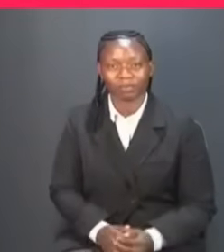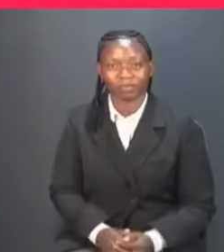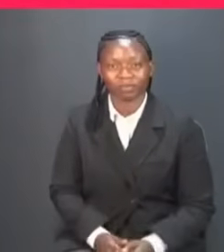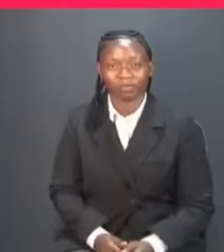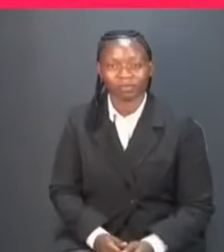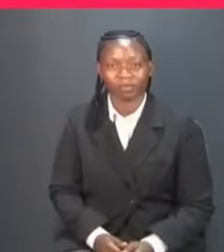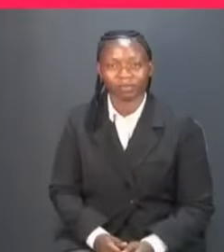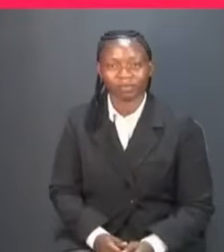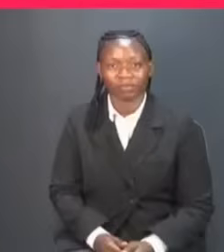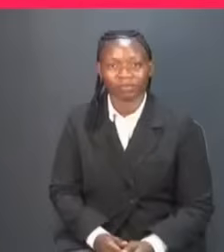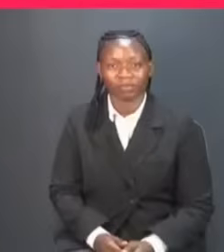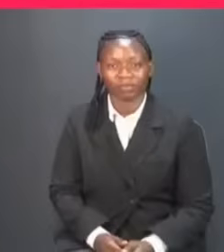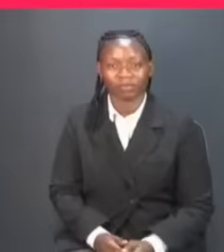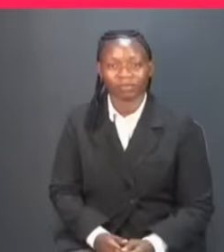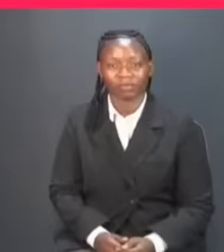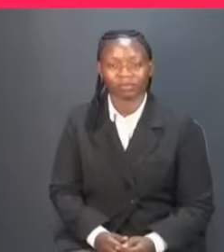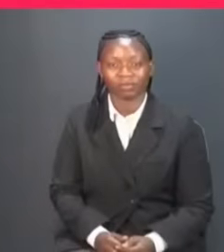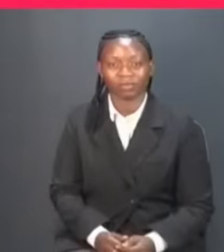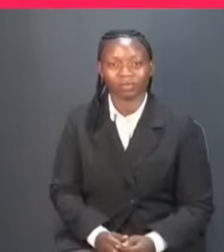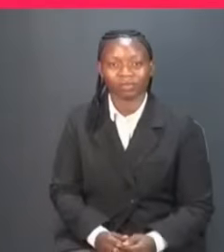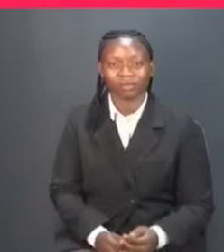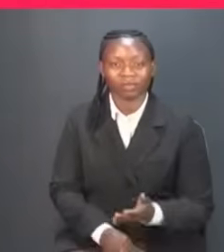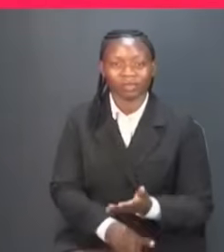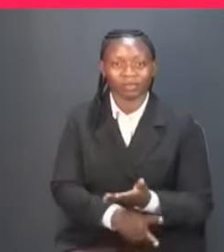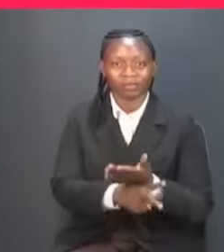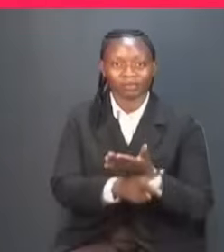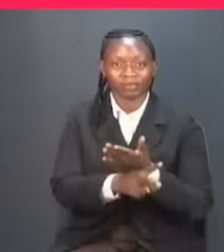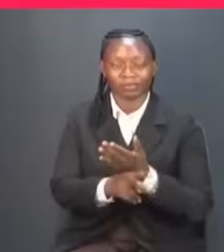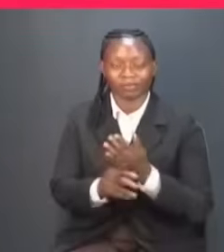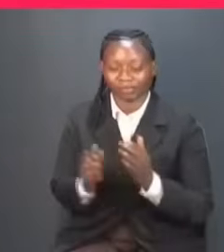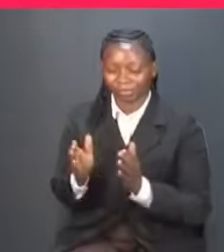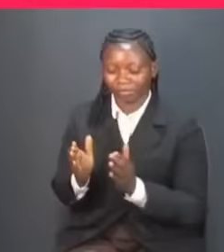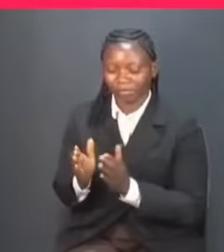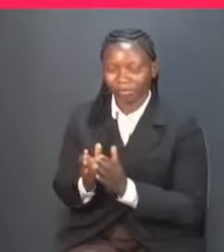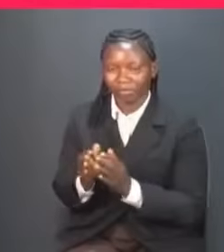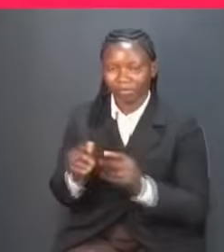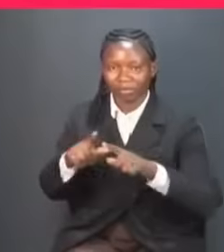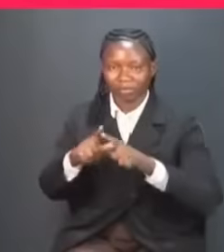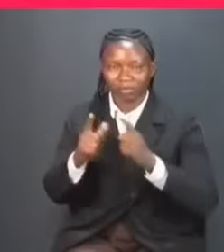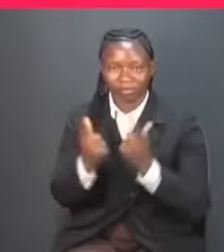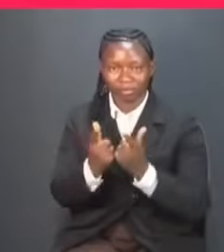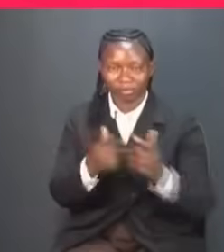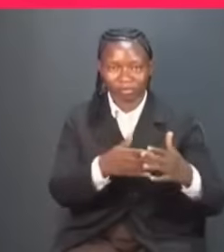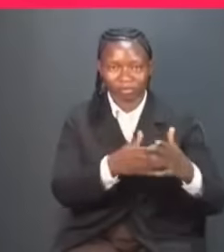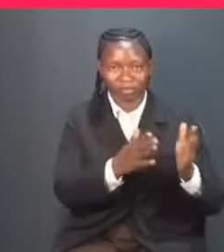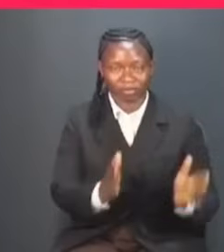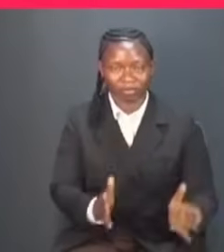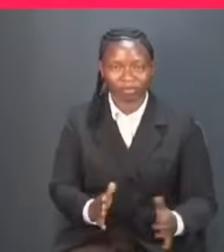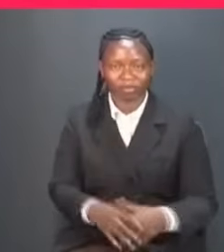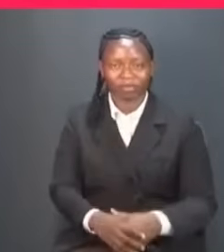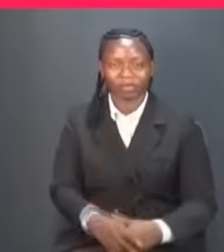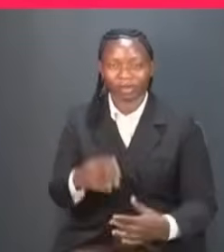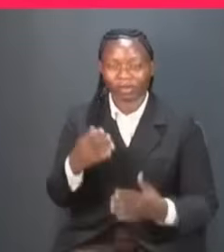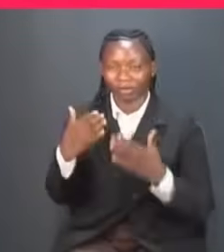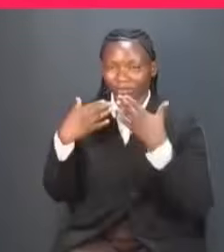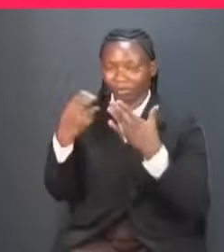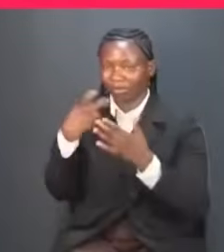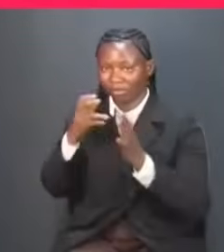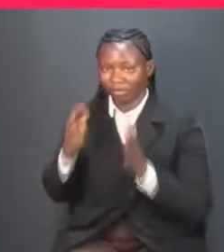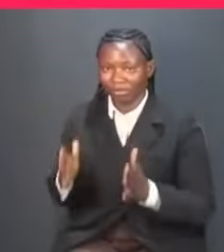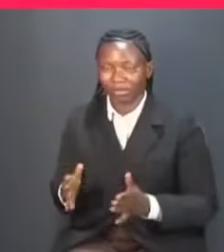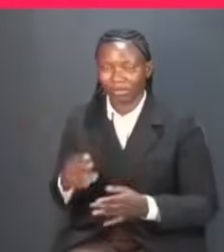Yes, Deputy Minority Leader. Thank you, Mr. Speaker. Mr.